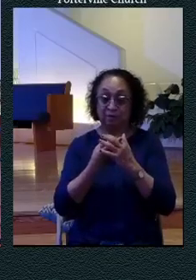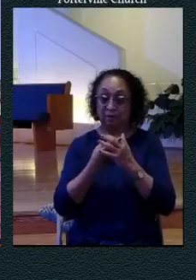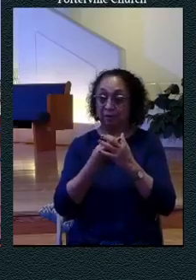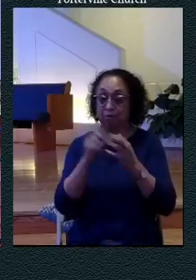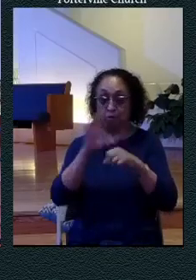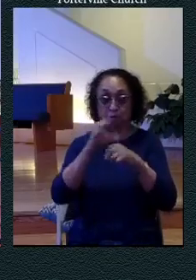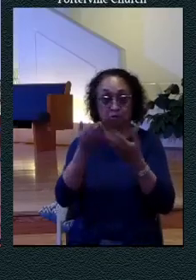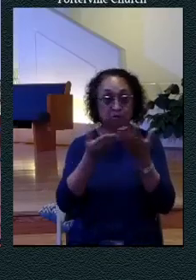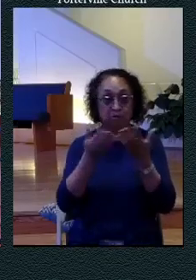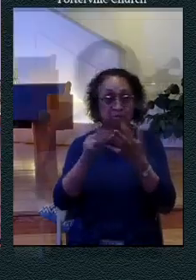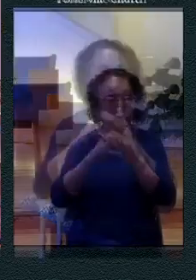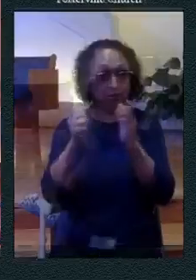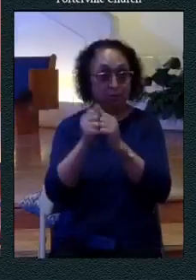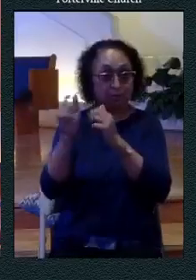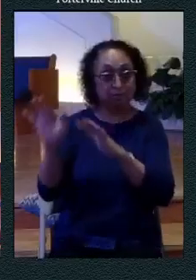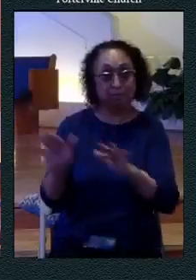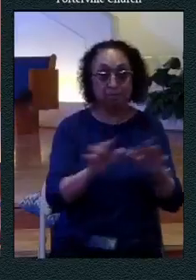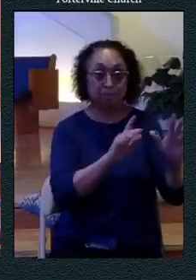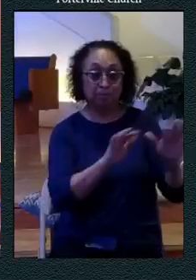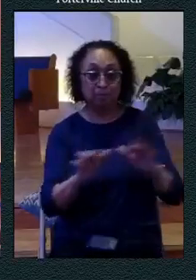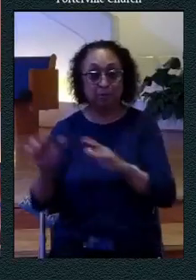worship Him.